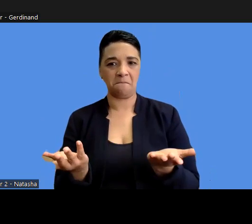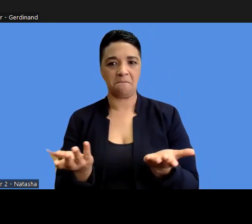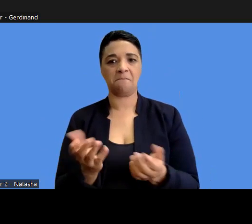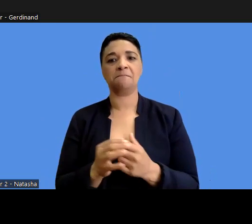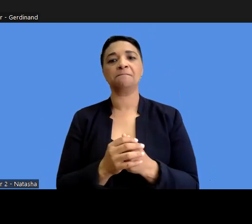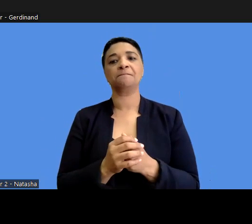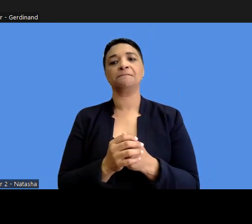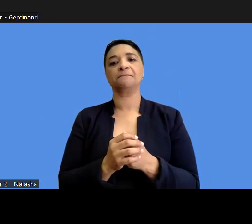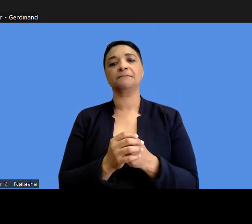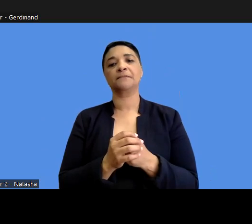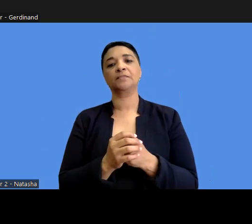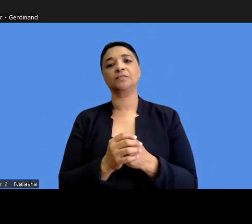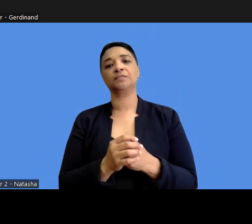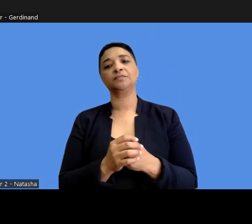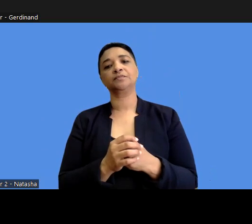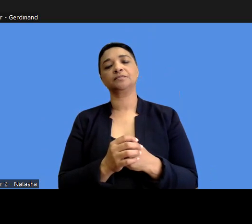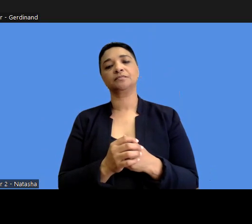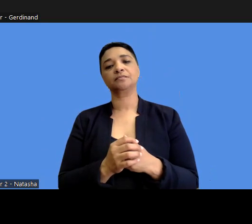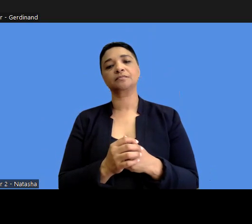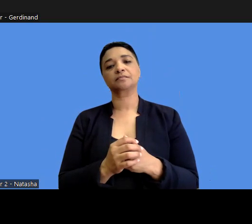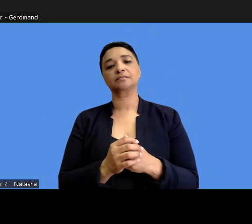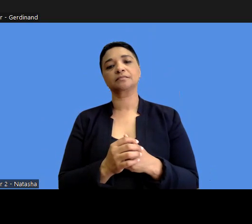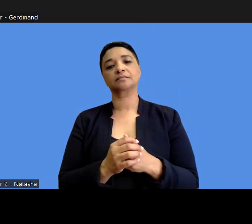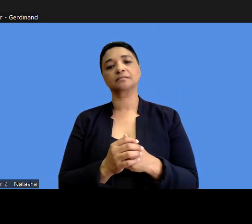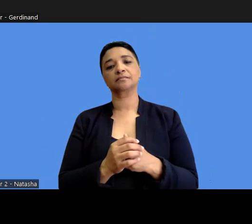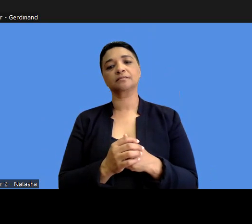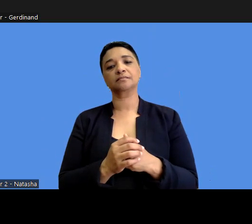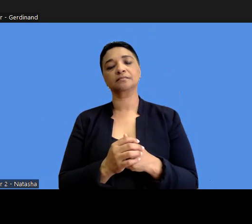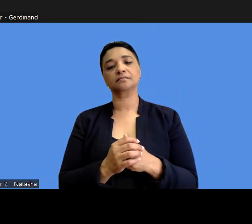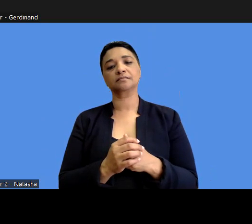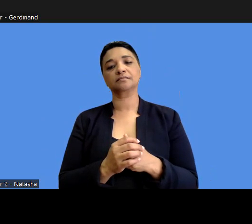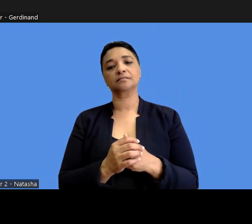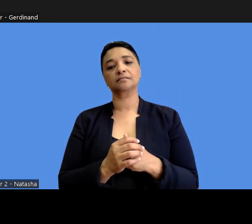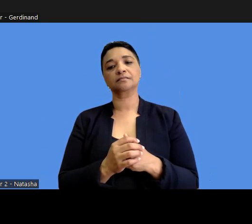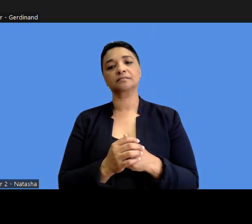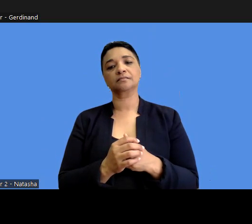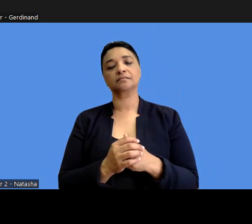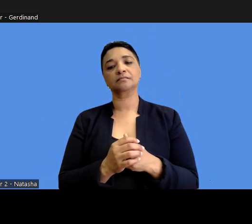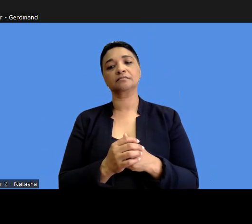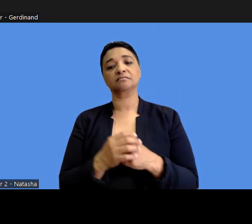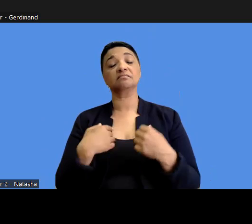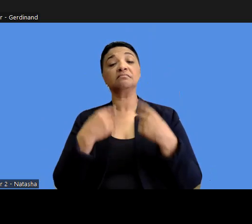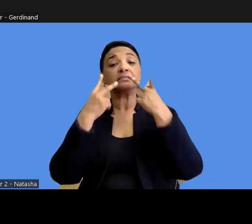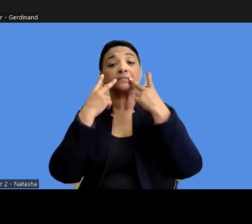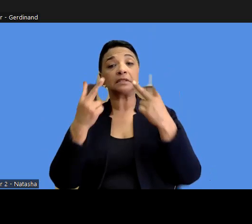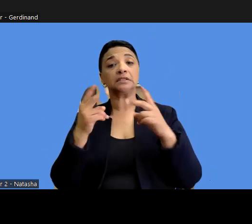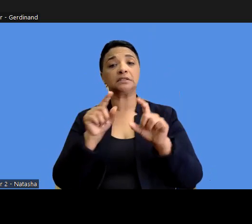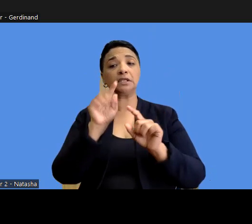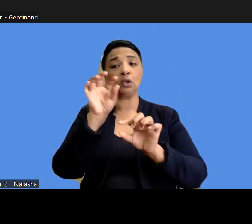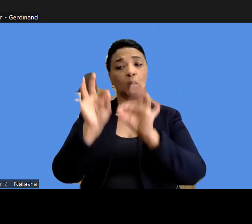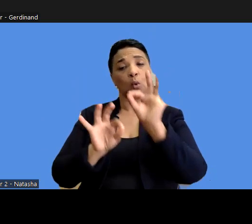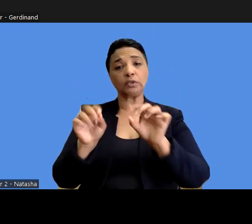Washington DC group question are and constantly using across the assessment and identification of prior